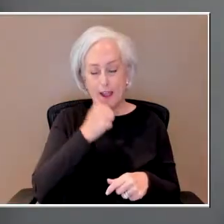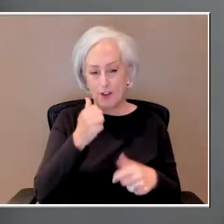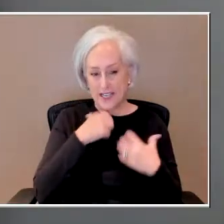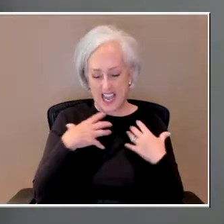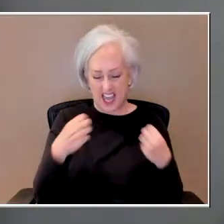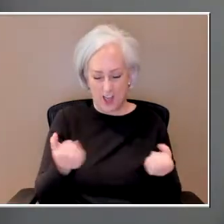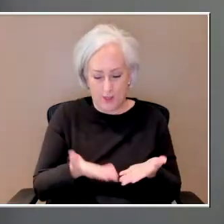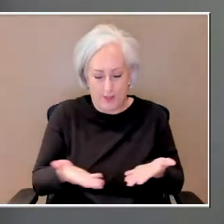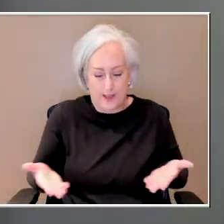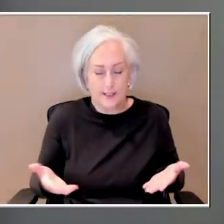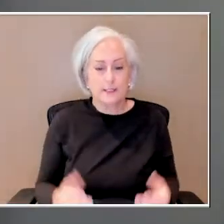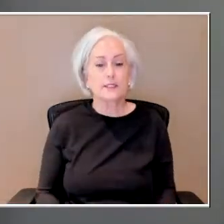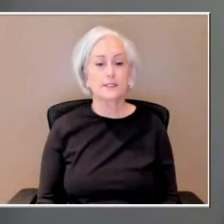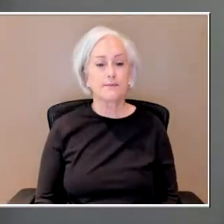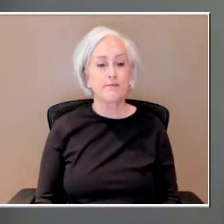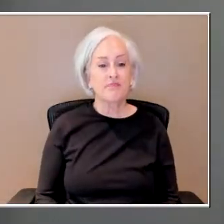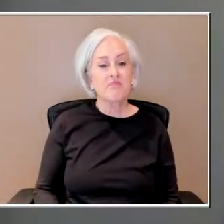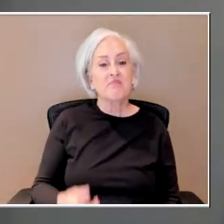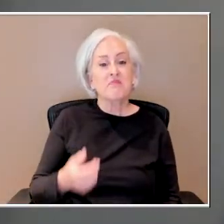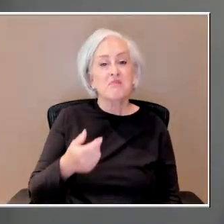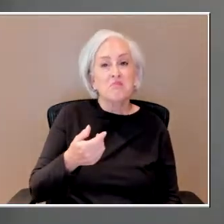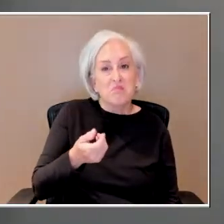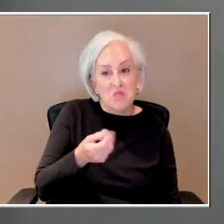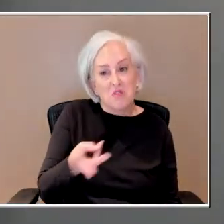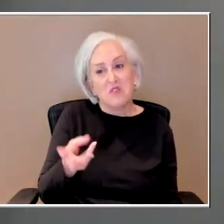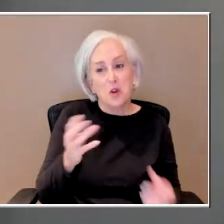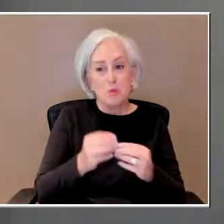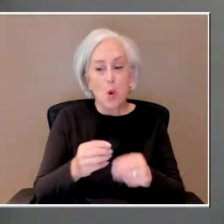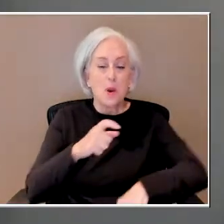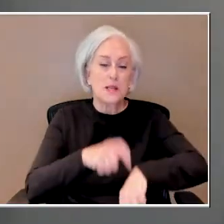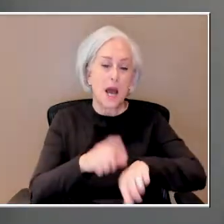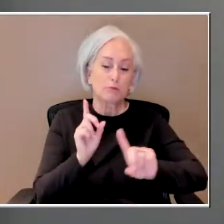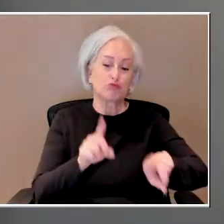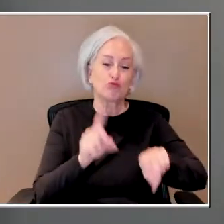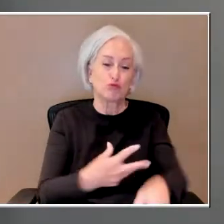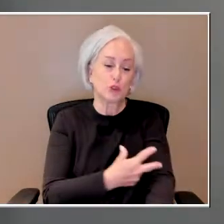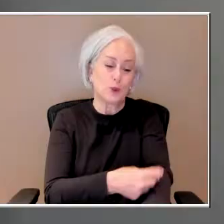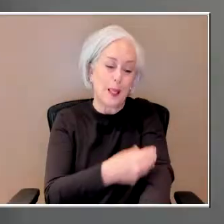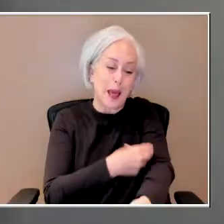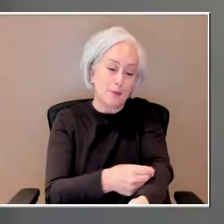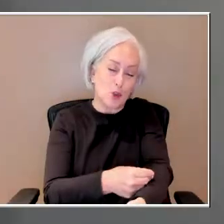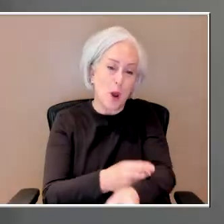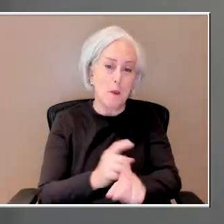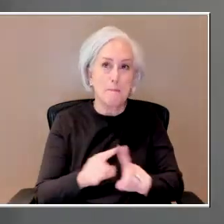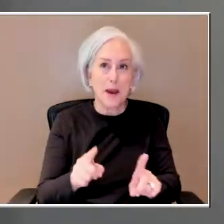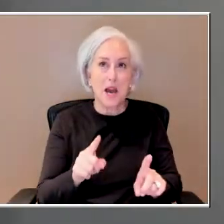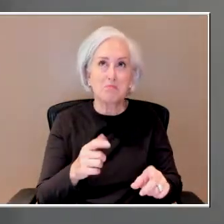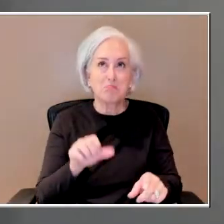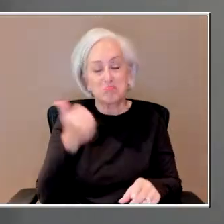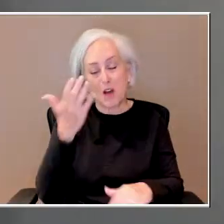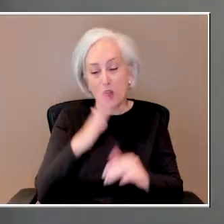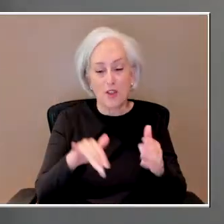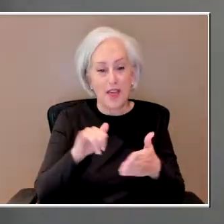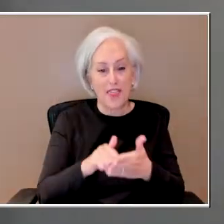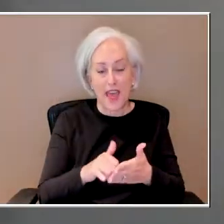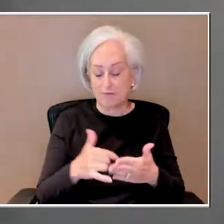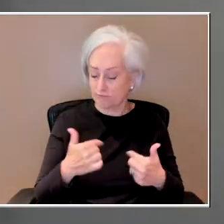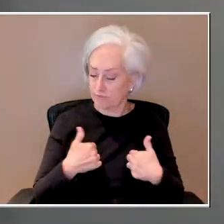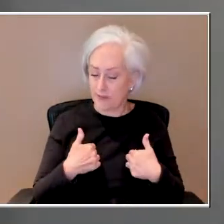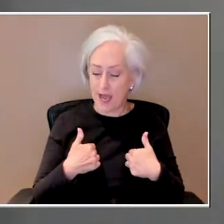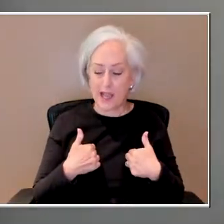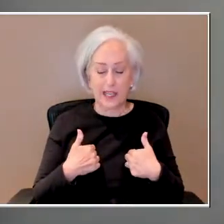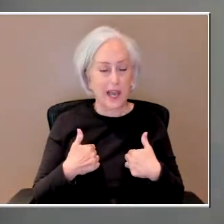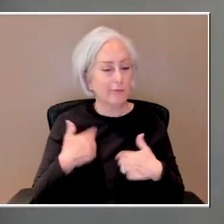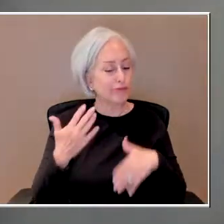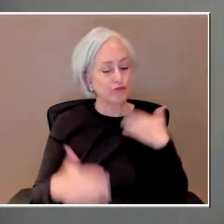a few more lab draws than I used to. But other than that, I'm able to go about my day